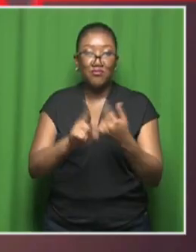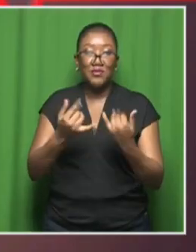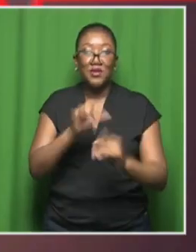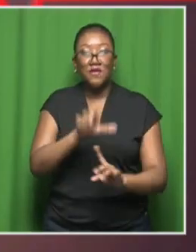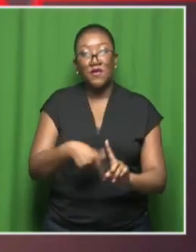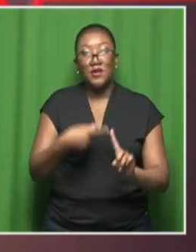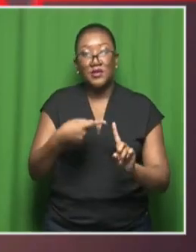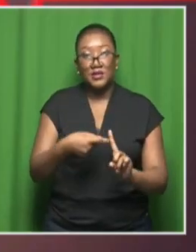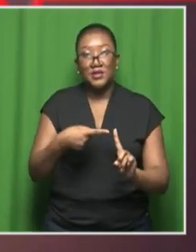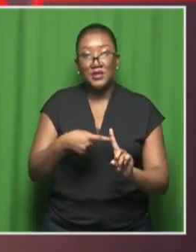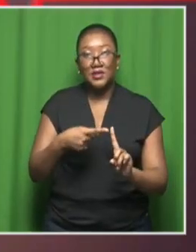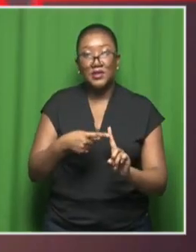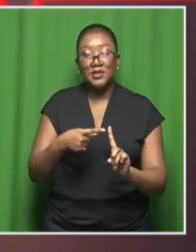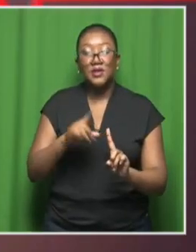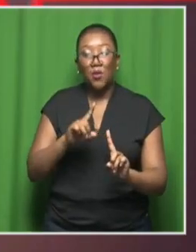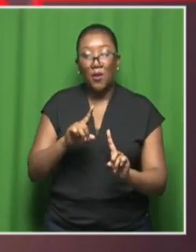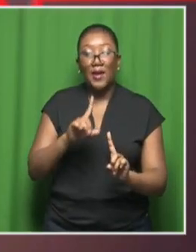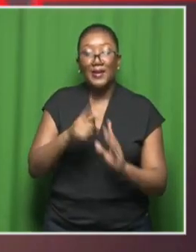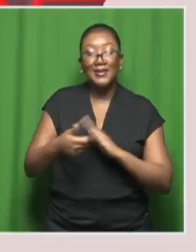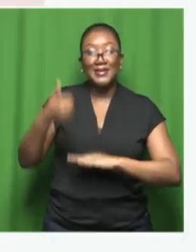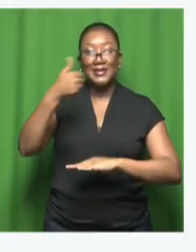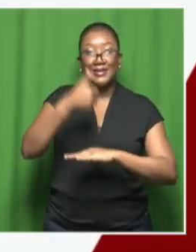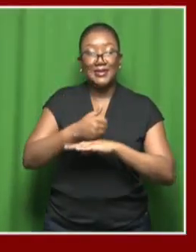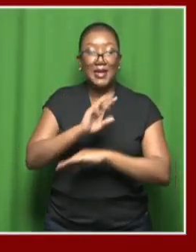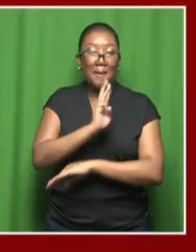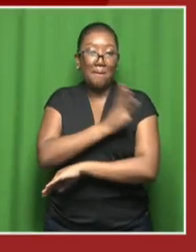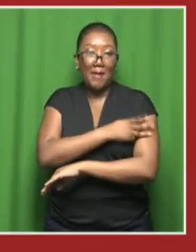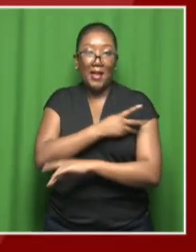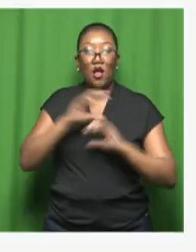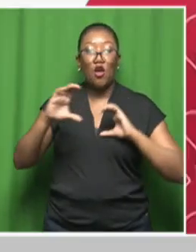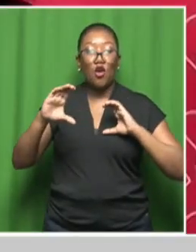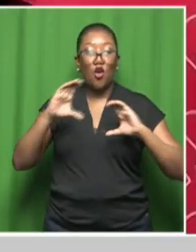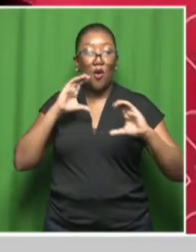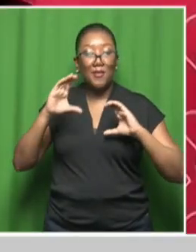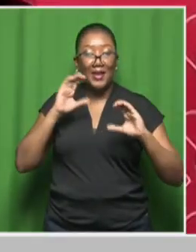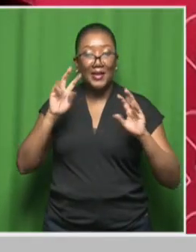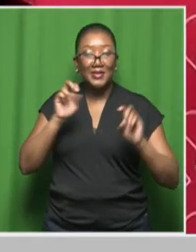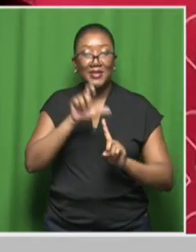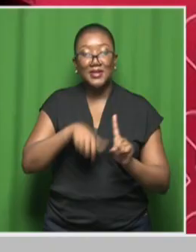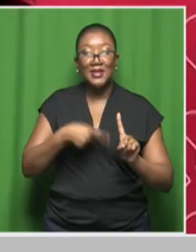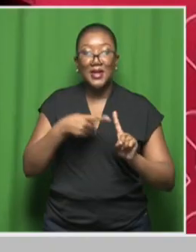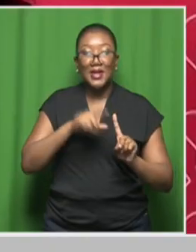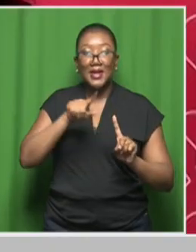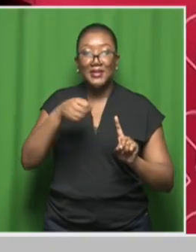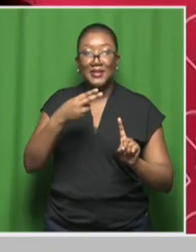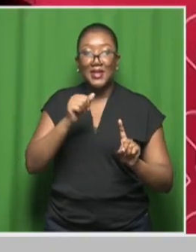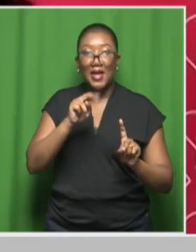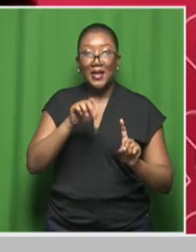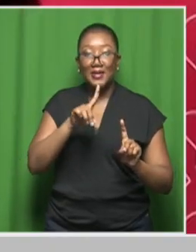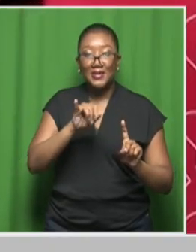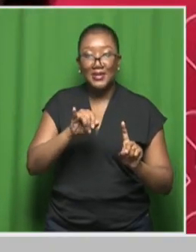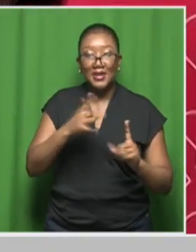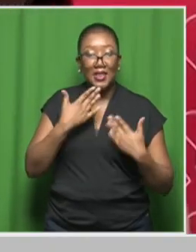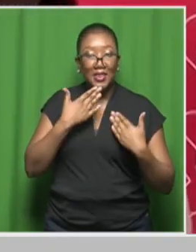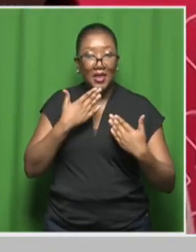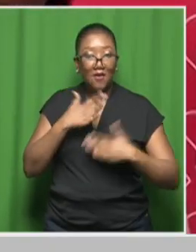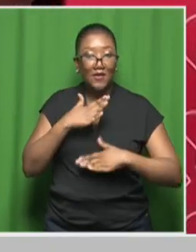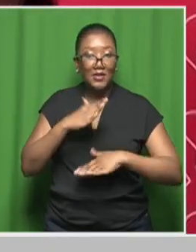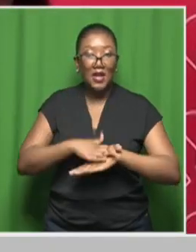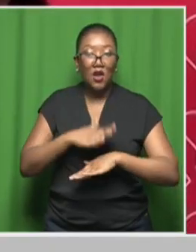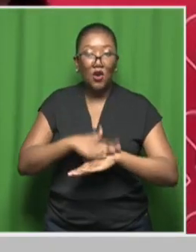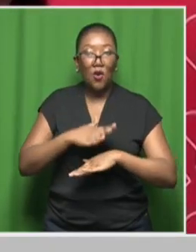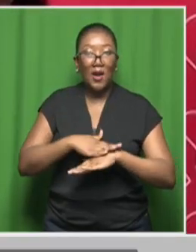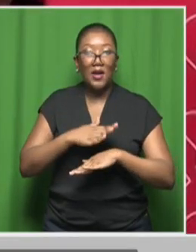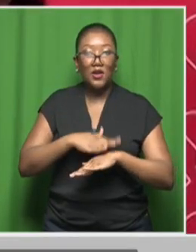African National Blood Service Senior Manager Communications and Brands, Thandi Mosupye. Thanks so much for your time and welcome